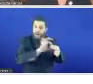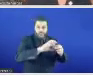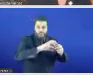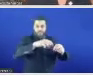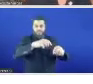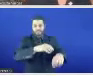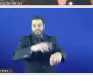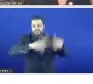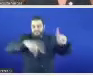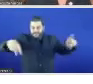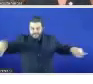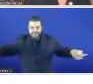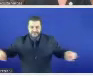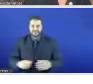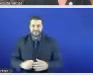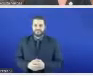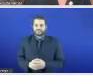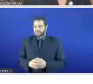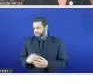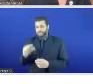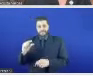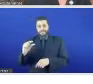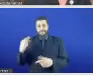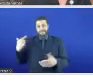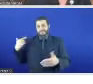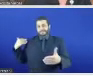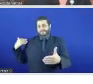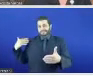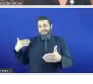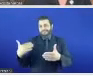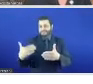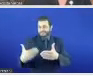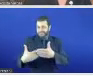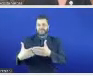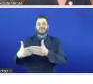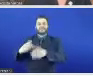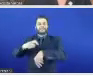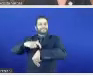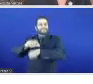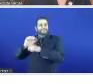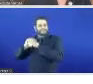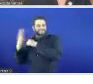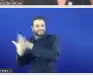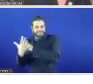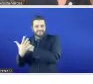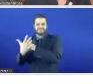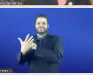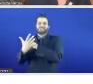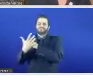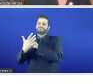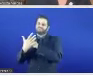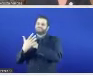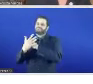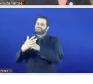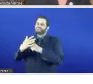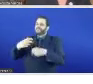Most recently, the COVID-19 pandemic and responses have exacerbated inequalities and human rights concerns affecting women and